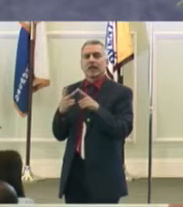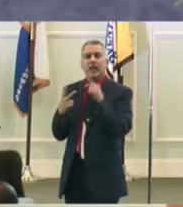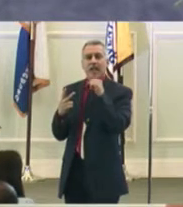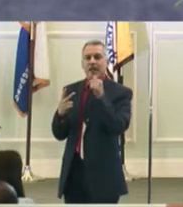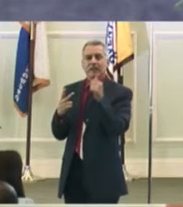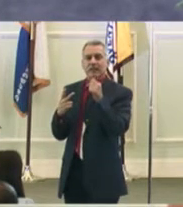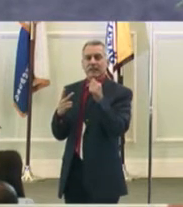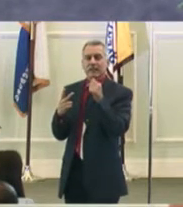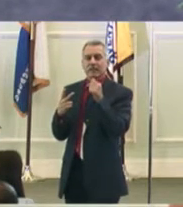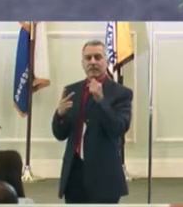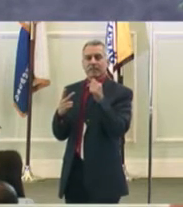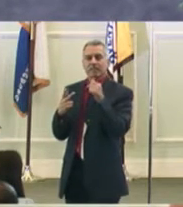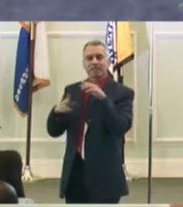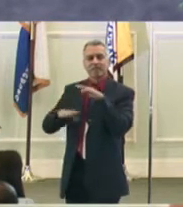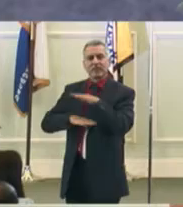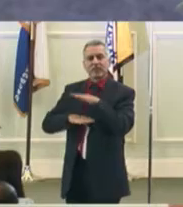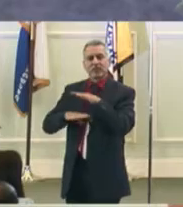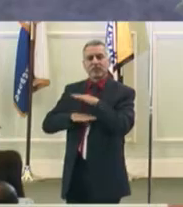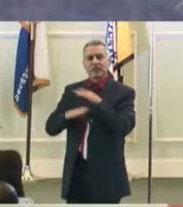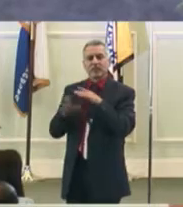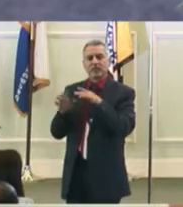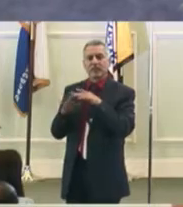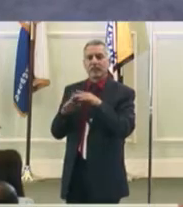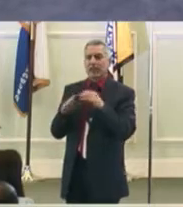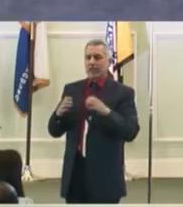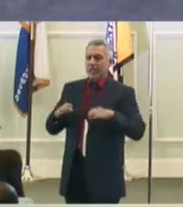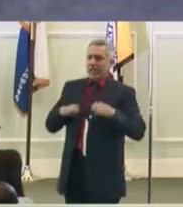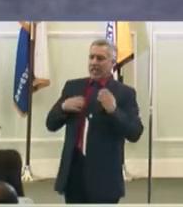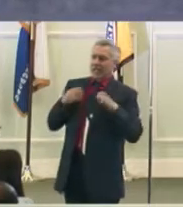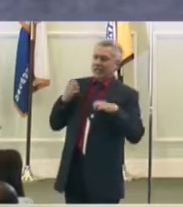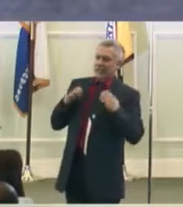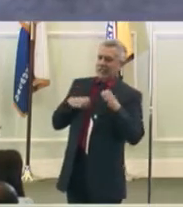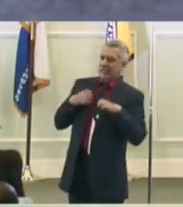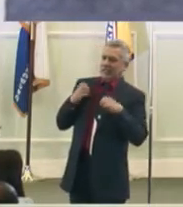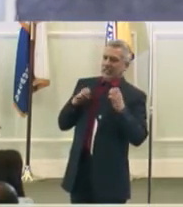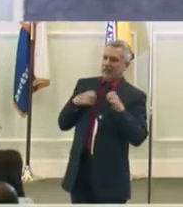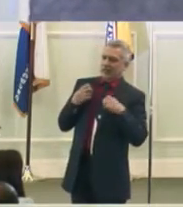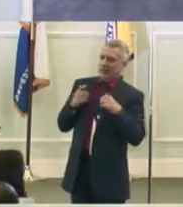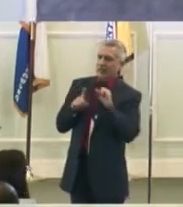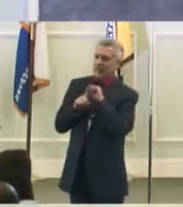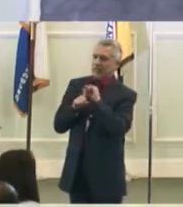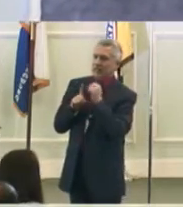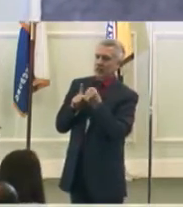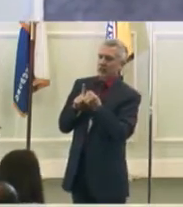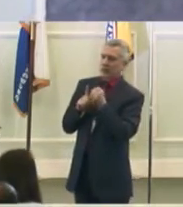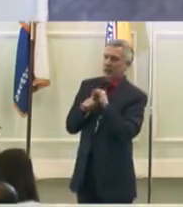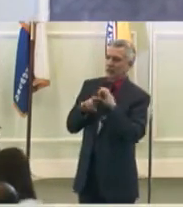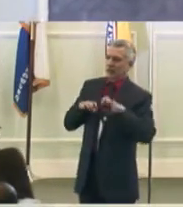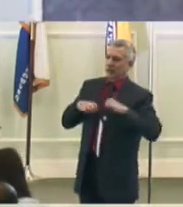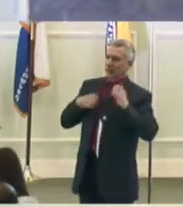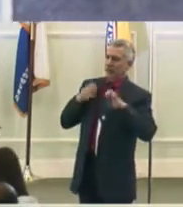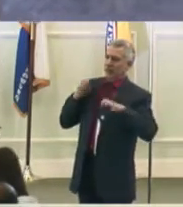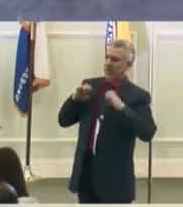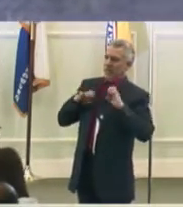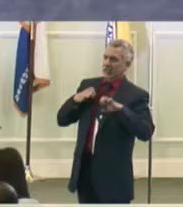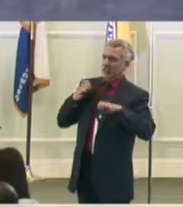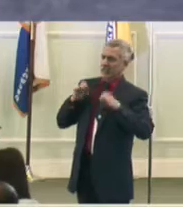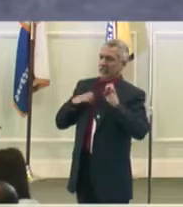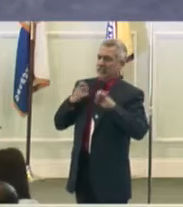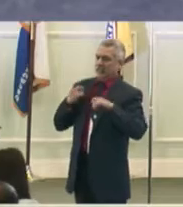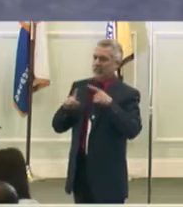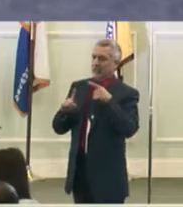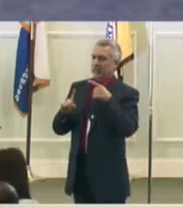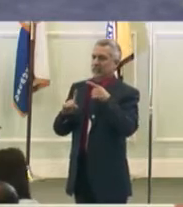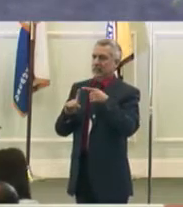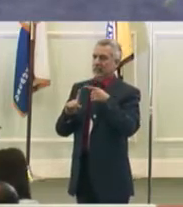but I'll share it. Anxiety regarding our situation, I mean consistent, enduring anxiety, is an indication for us, it